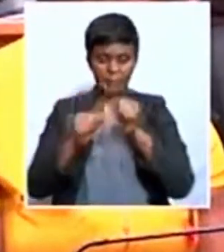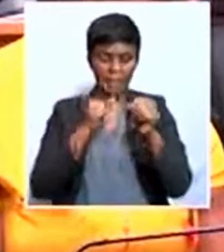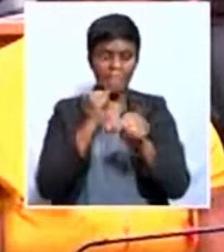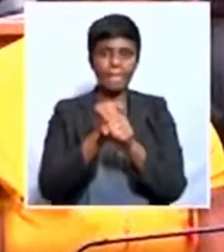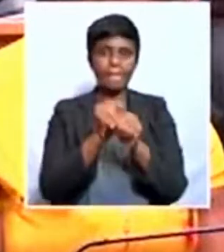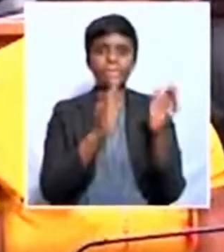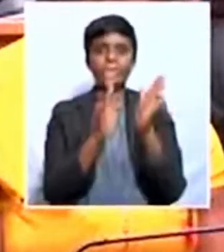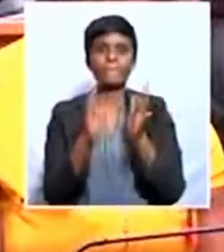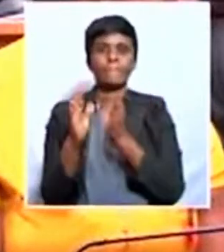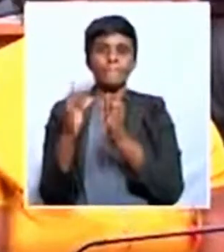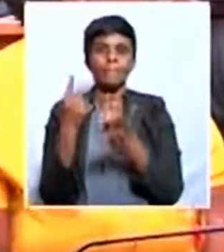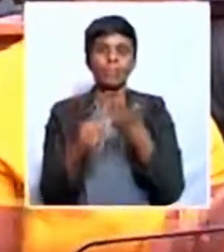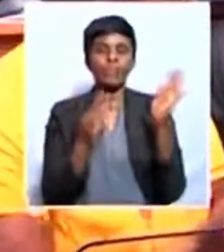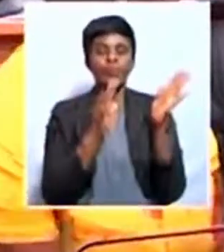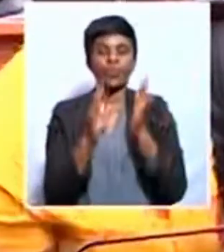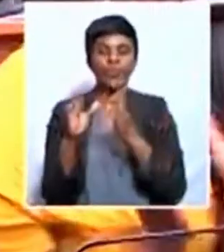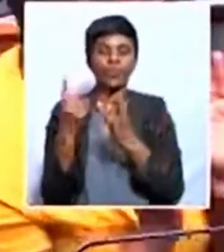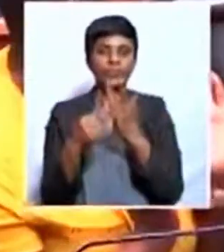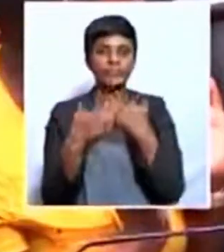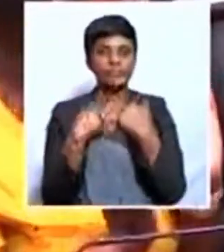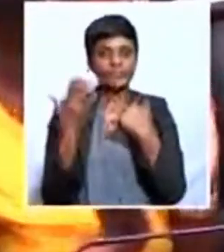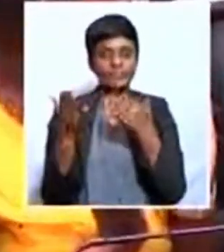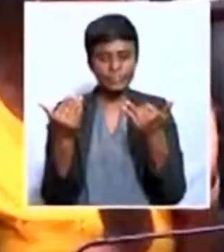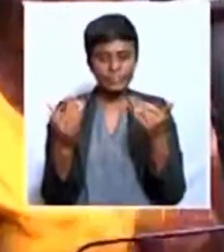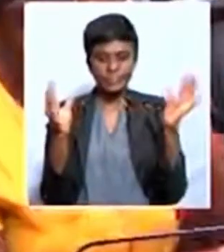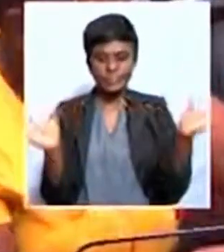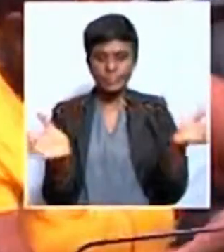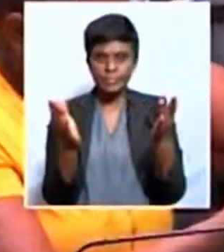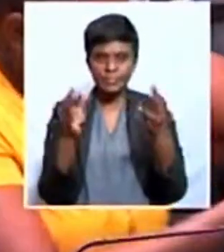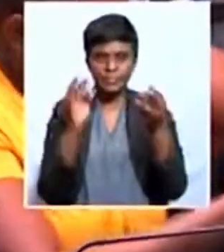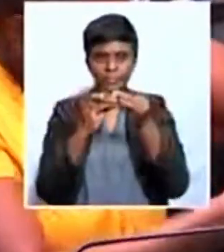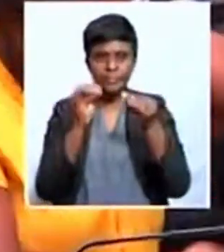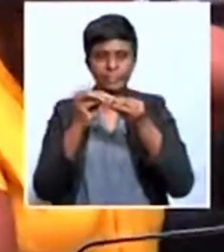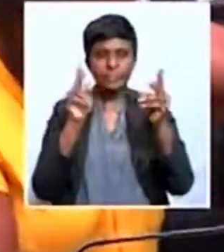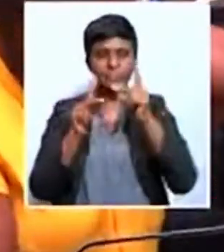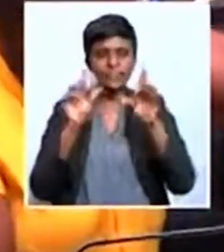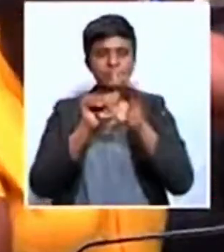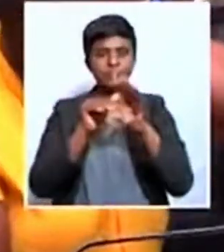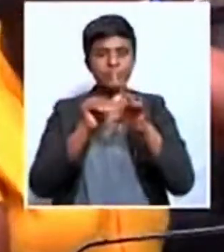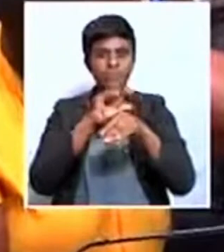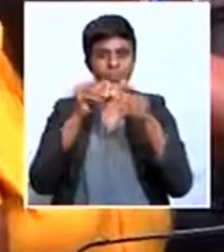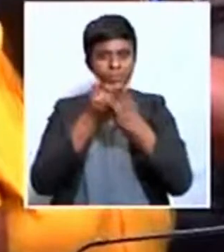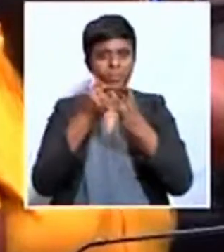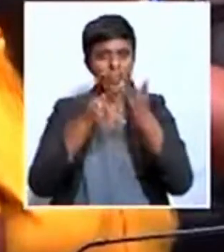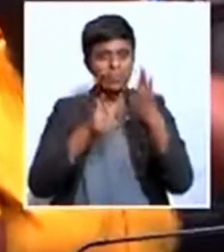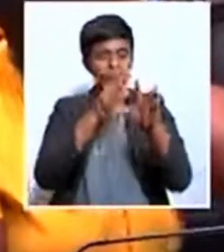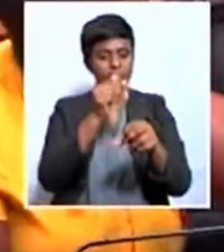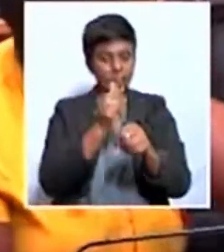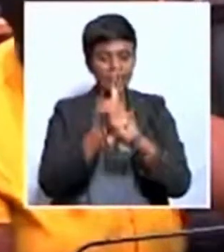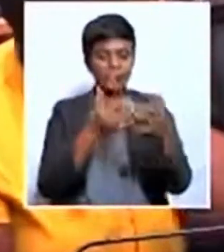what measures are being taken to encourage more people in the district to obtain title deeds.